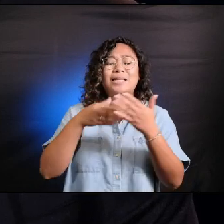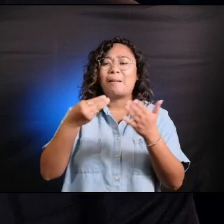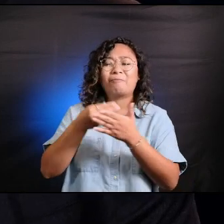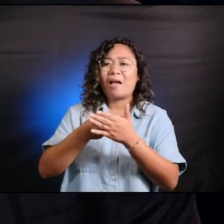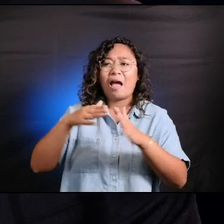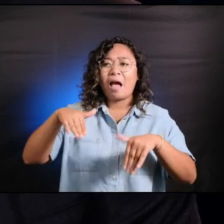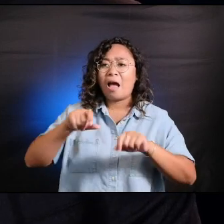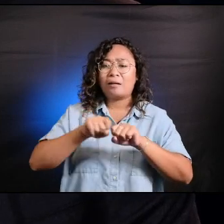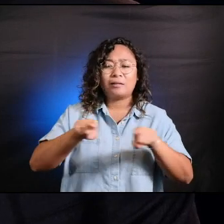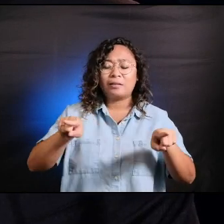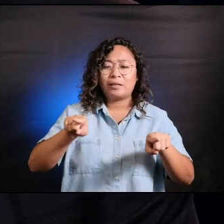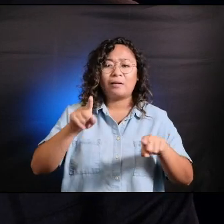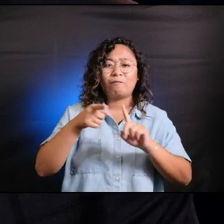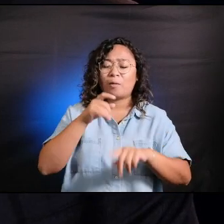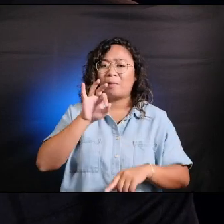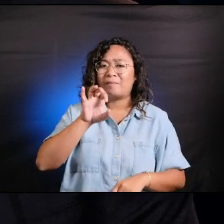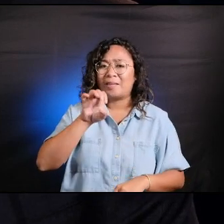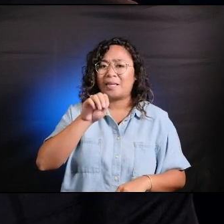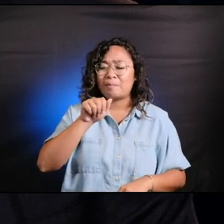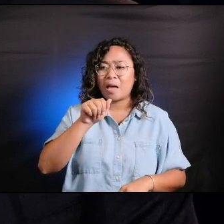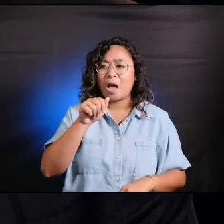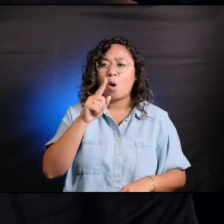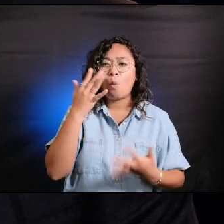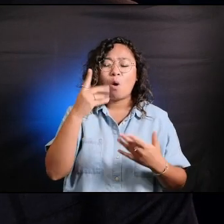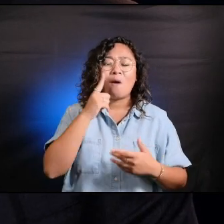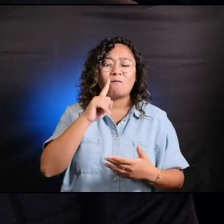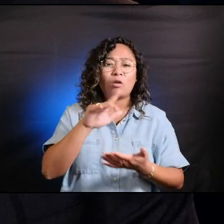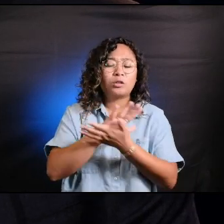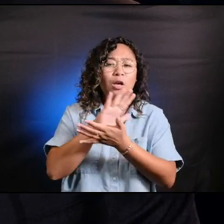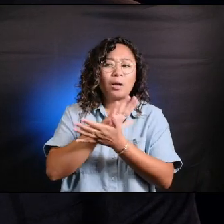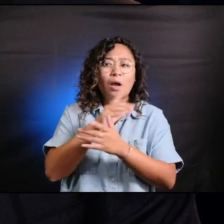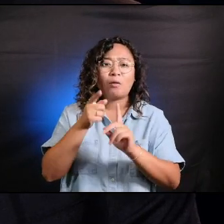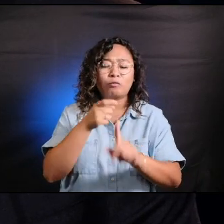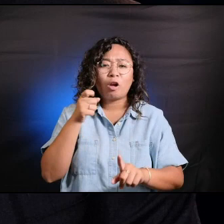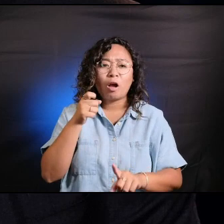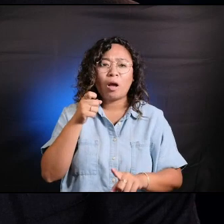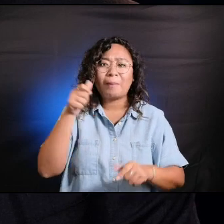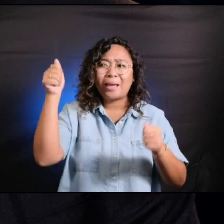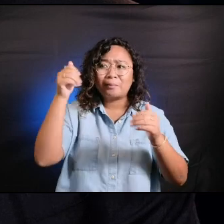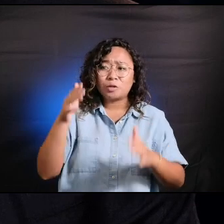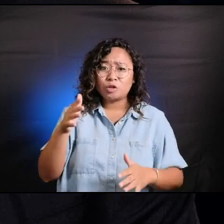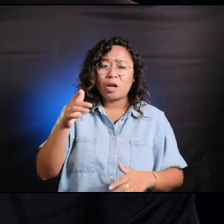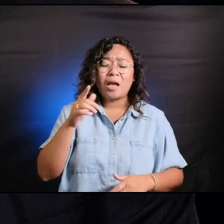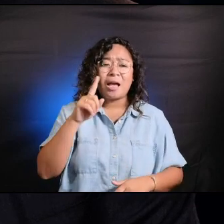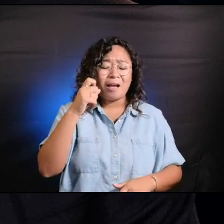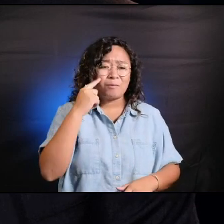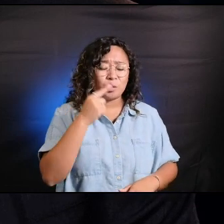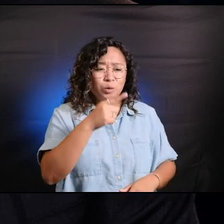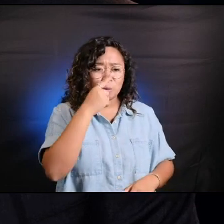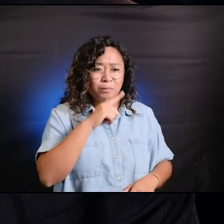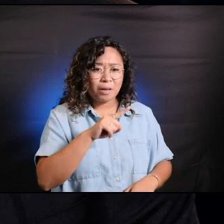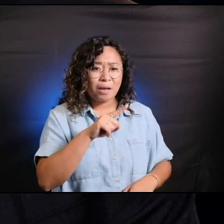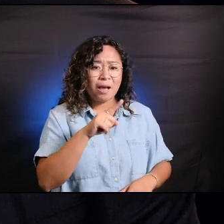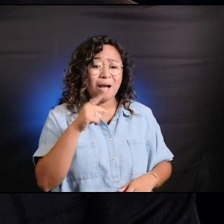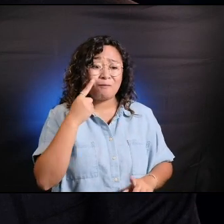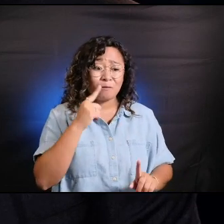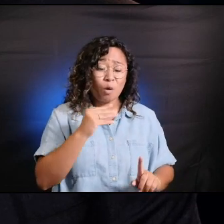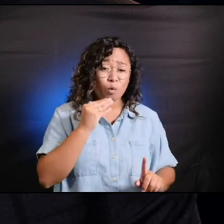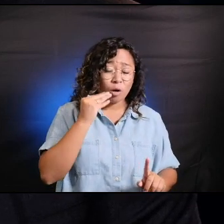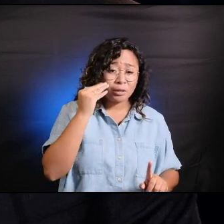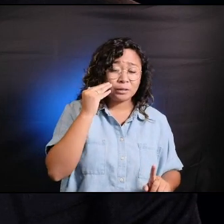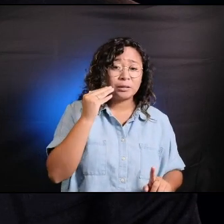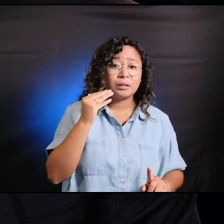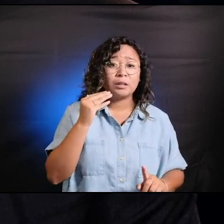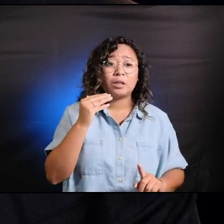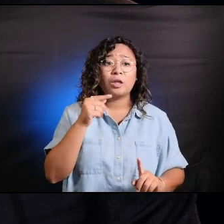because there are missing documents from the administration. And Governor, if you don't mind, this one is for a resident.